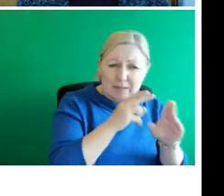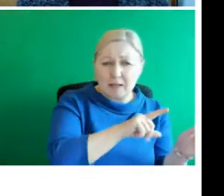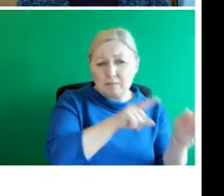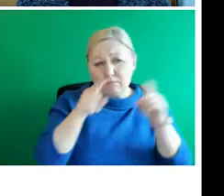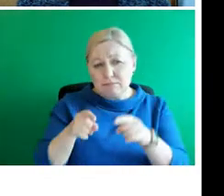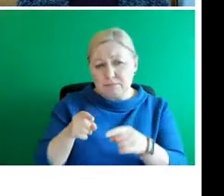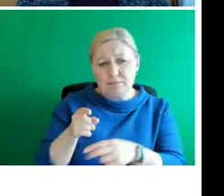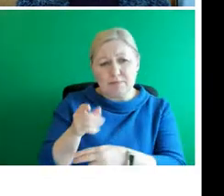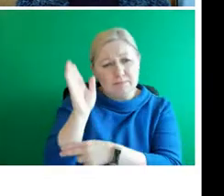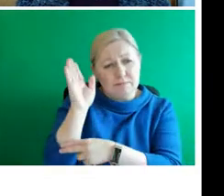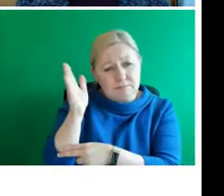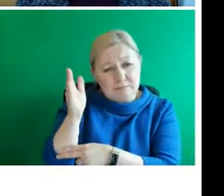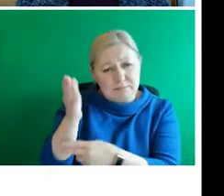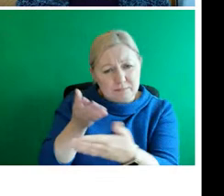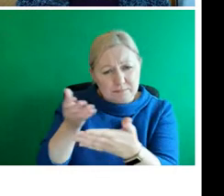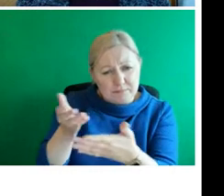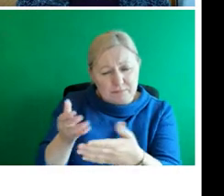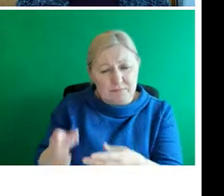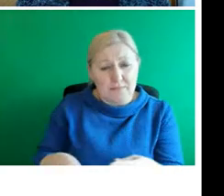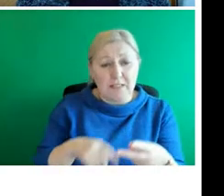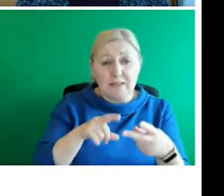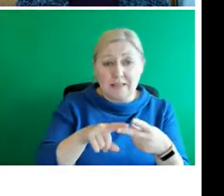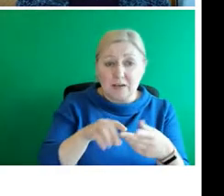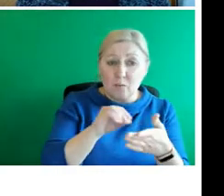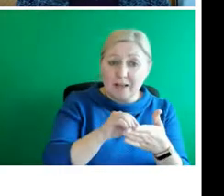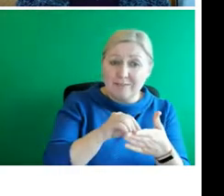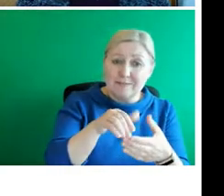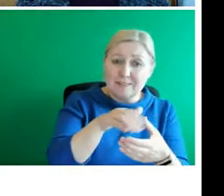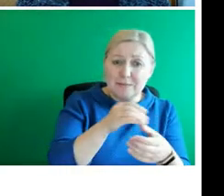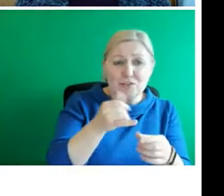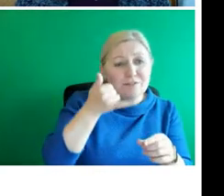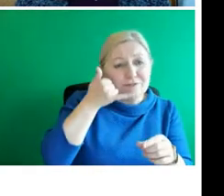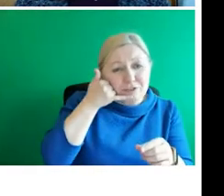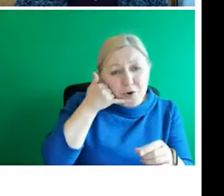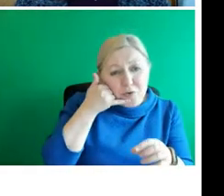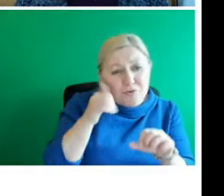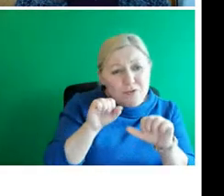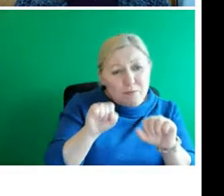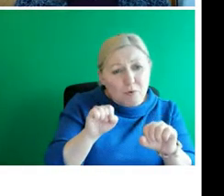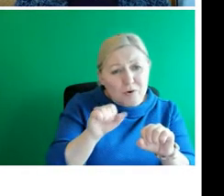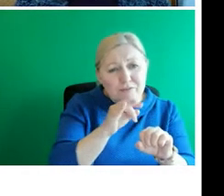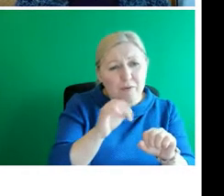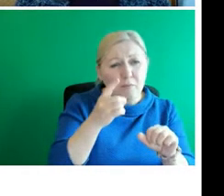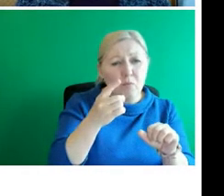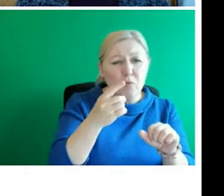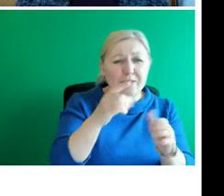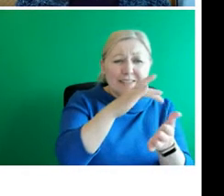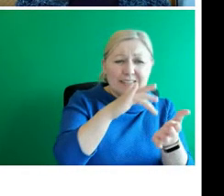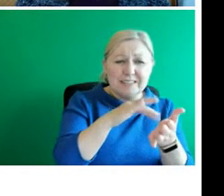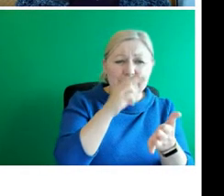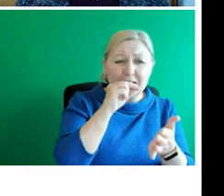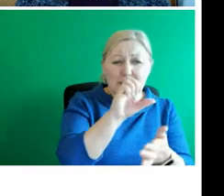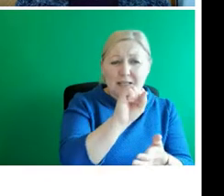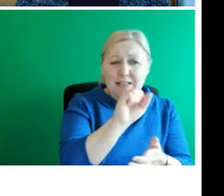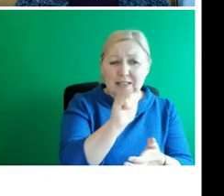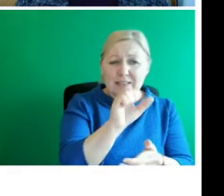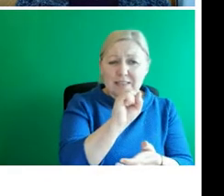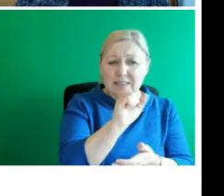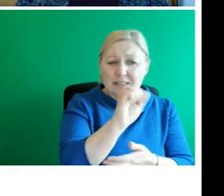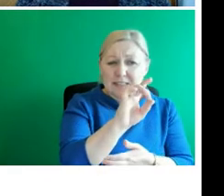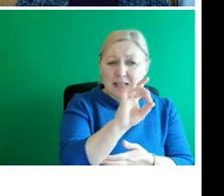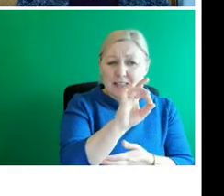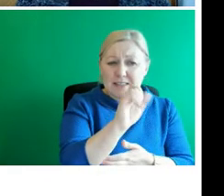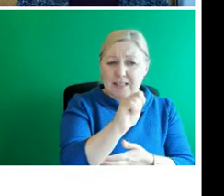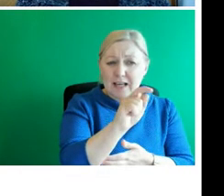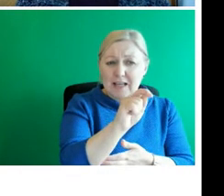telephone consultation with geriatricians in our city of Saskatoon. And then, of course, the rural and remote specialist